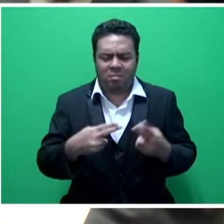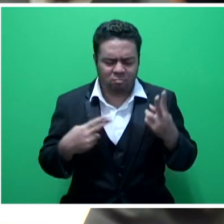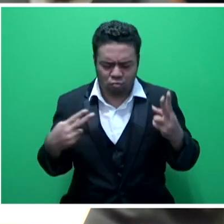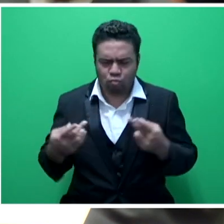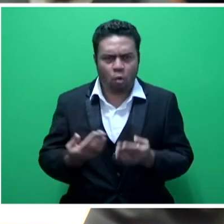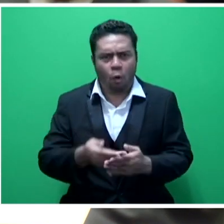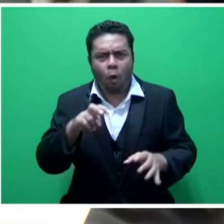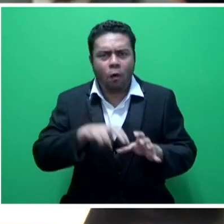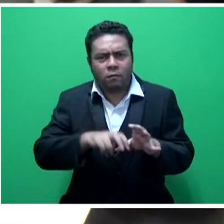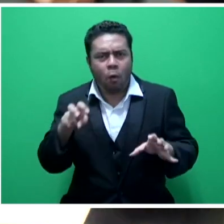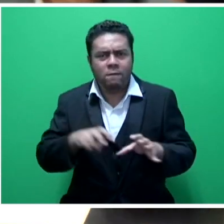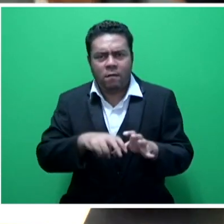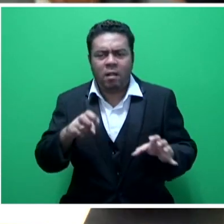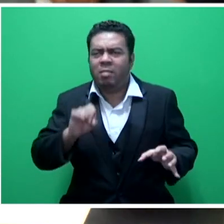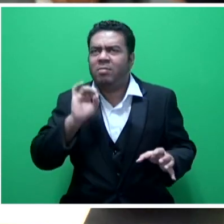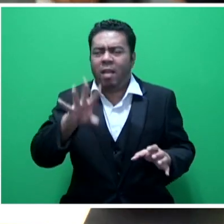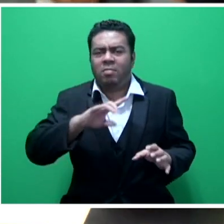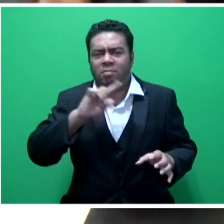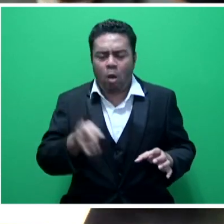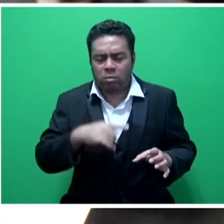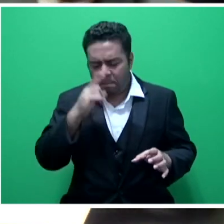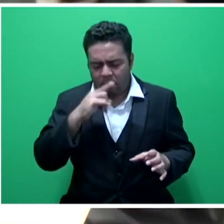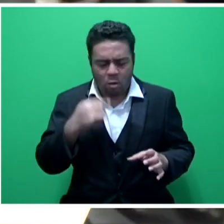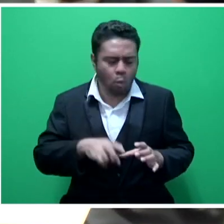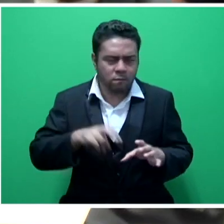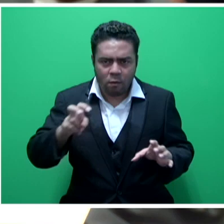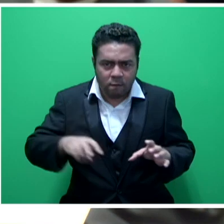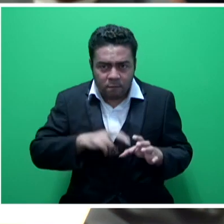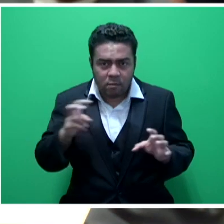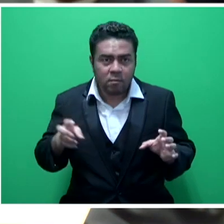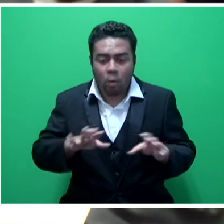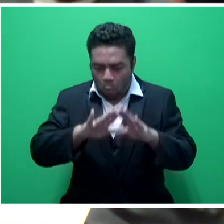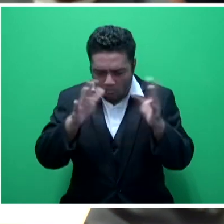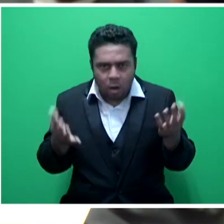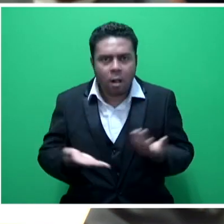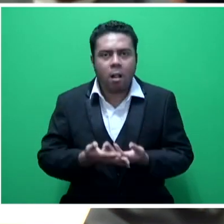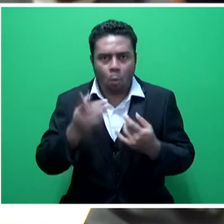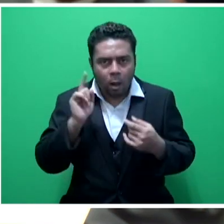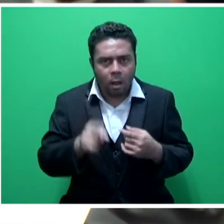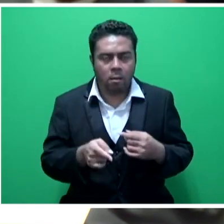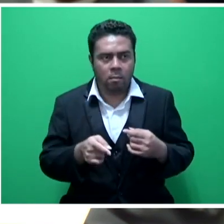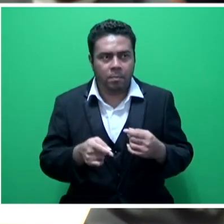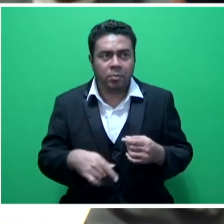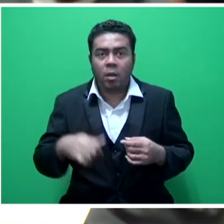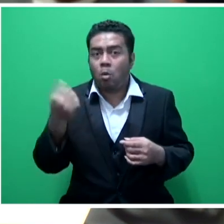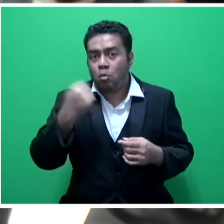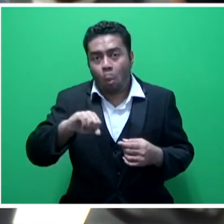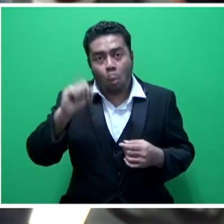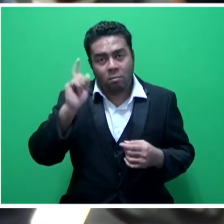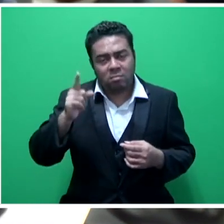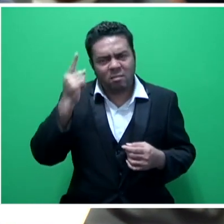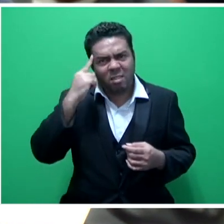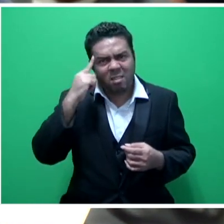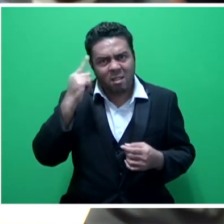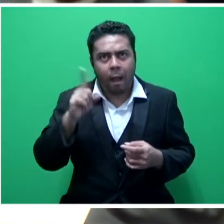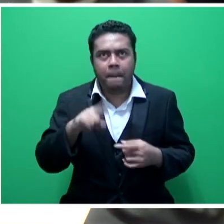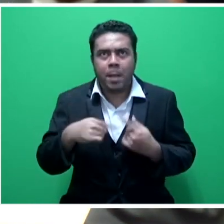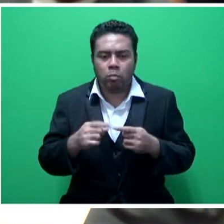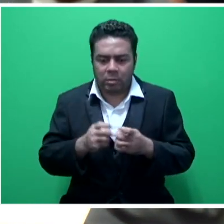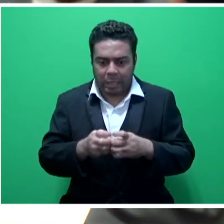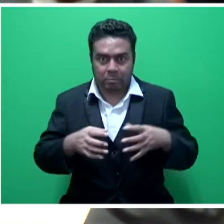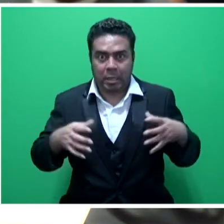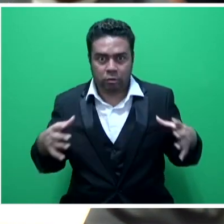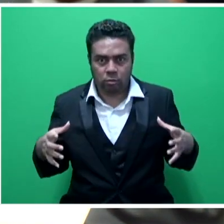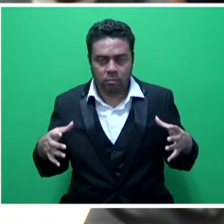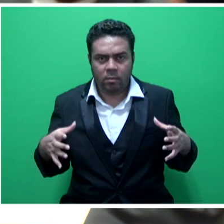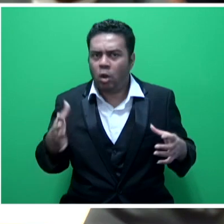tens of thousands, I should say. Governments are stepping in to keep their national carriers afloat. No one is thinking about expansion. No one is